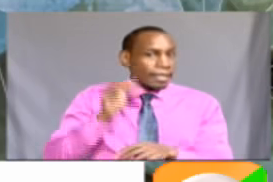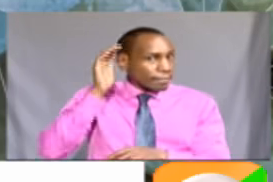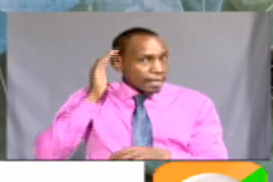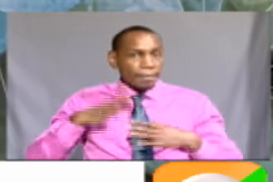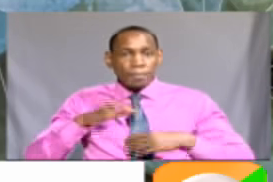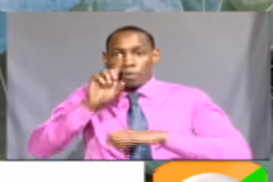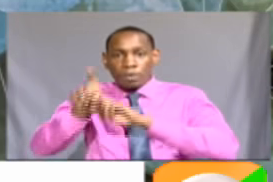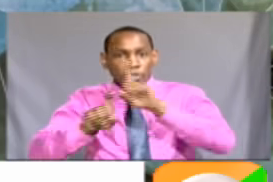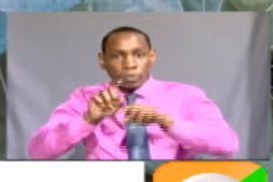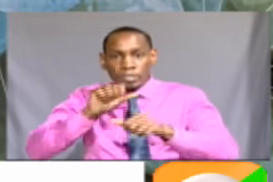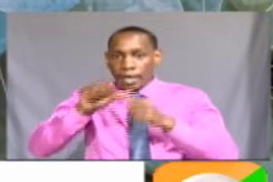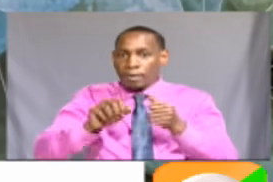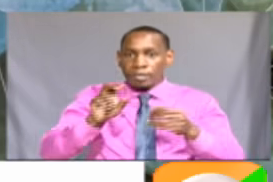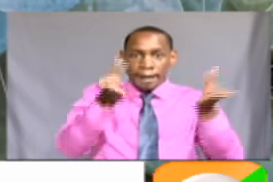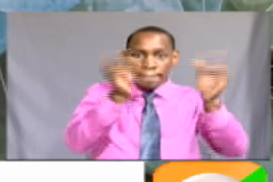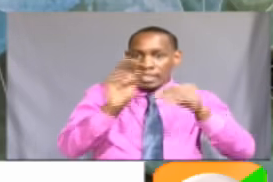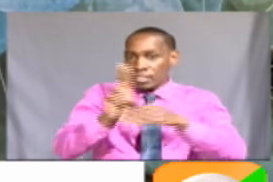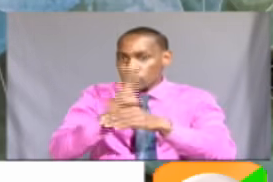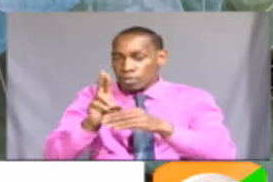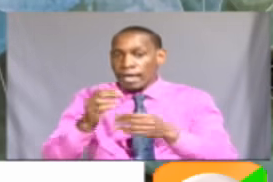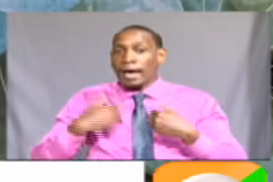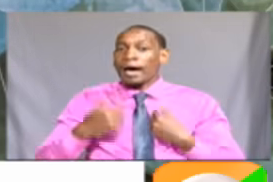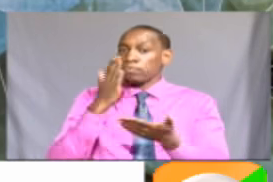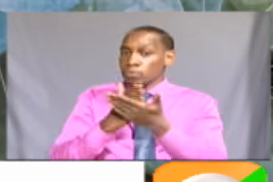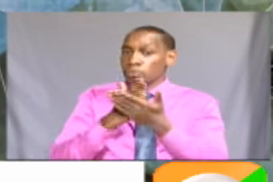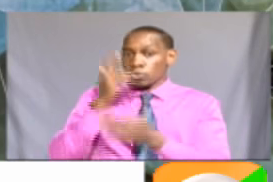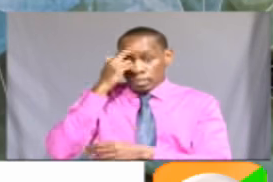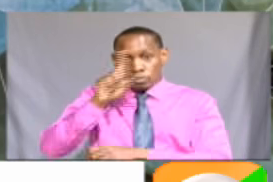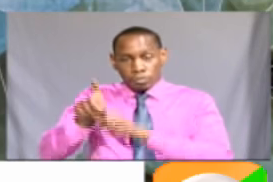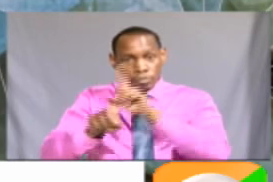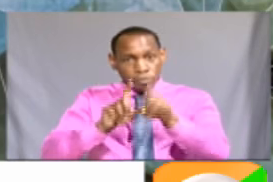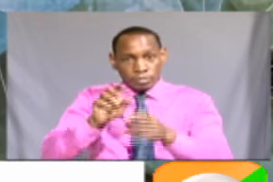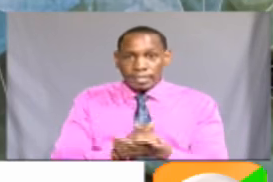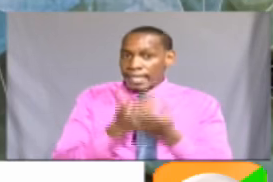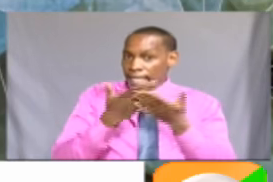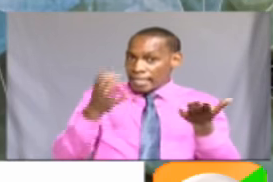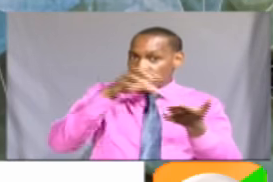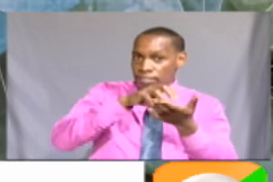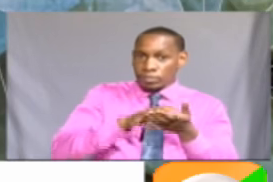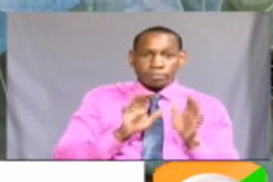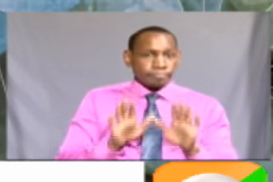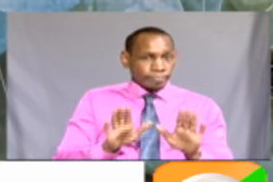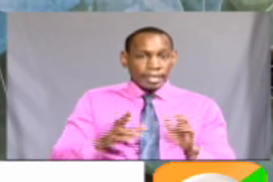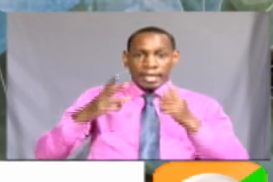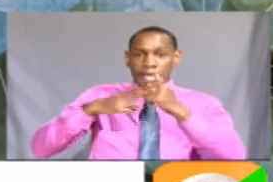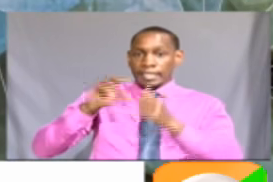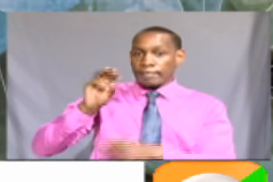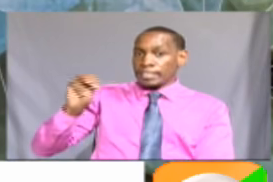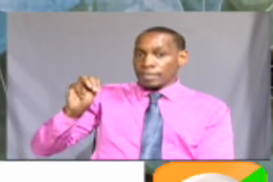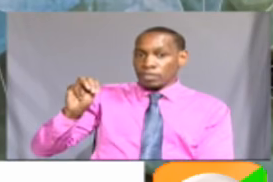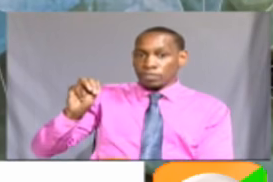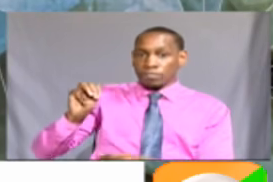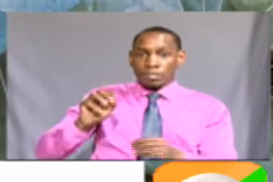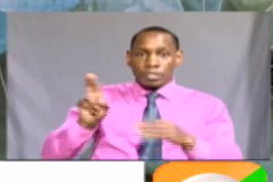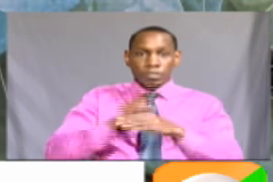ask questions about the expenditure, they have legitimate reasons to ask. In any case, look, 70 million shillings spent